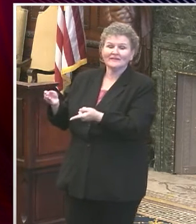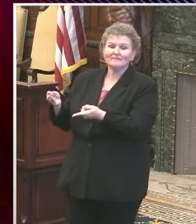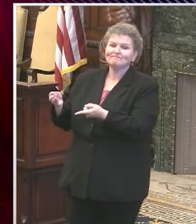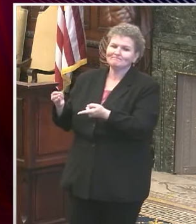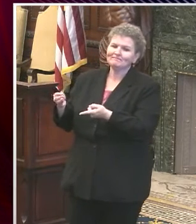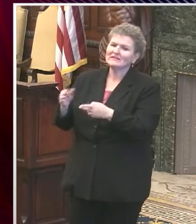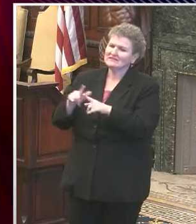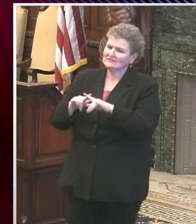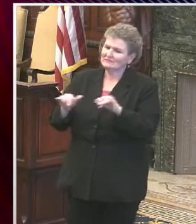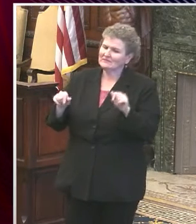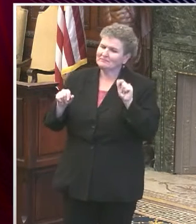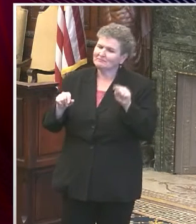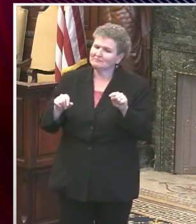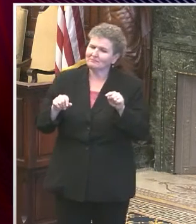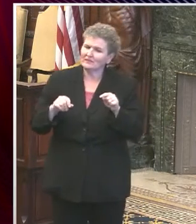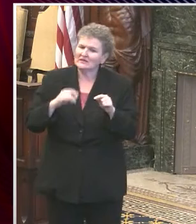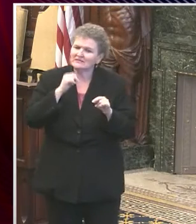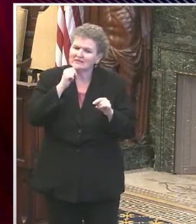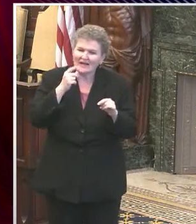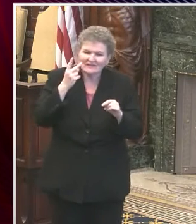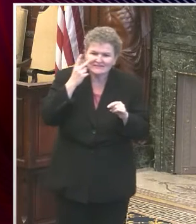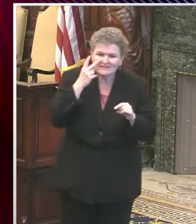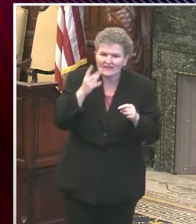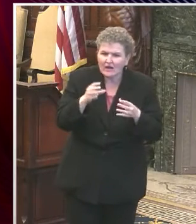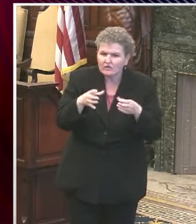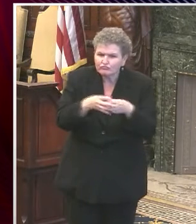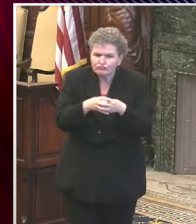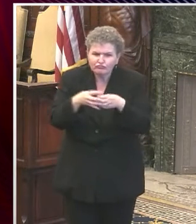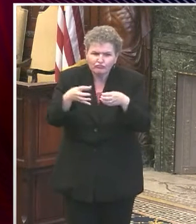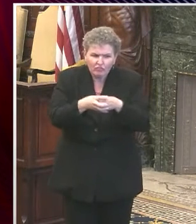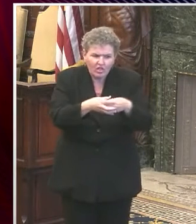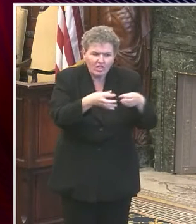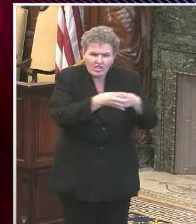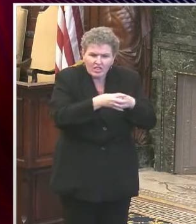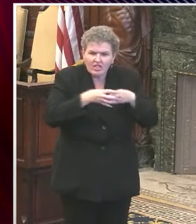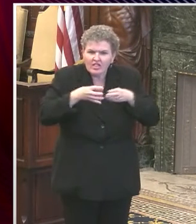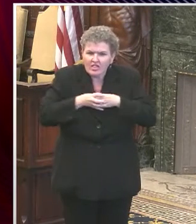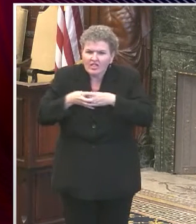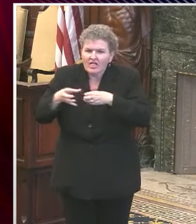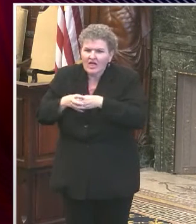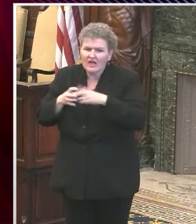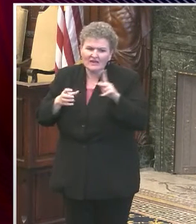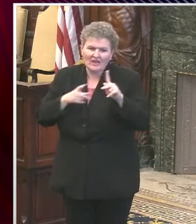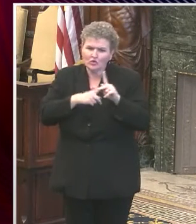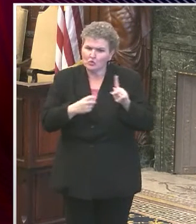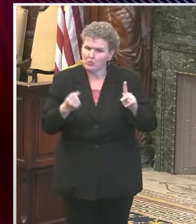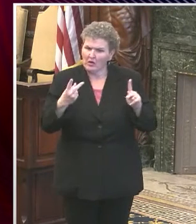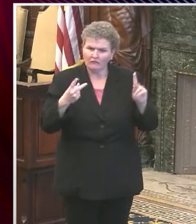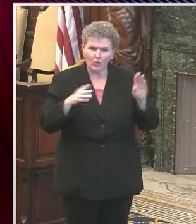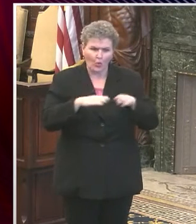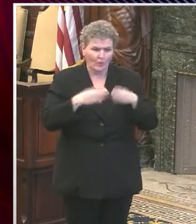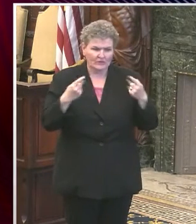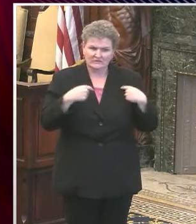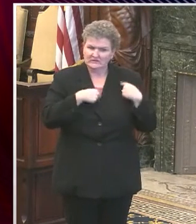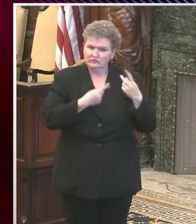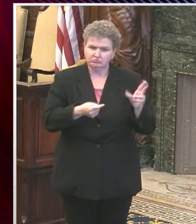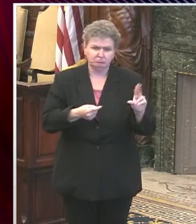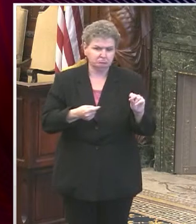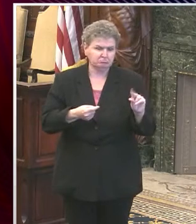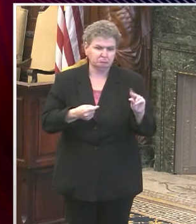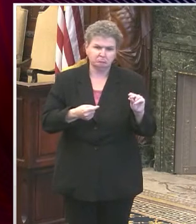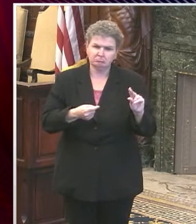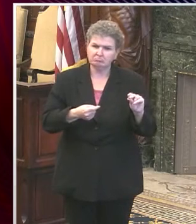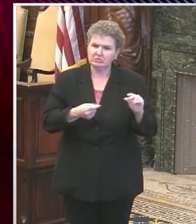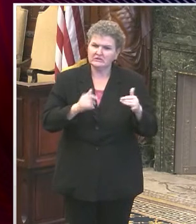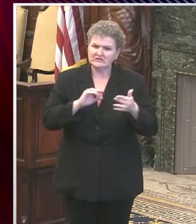And good news is that we are not seeing any clusters so far in K-12 schools that have been open during the past 3 to 4 weeks. We are